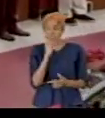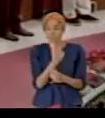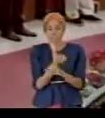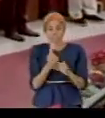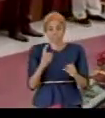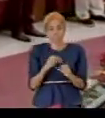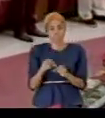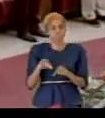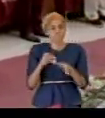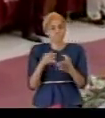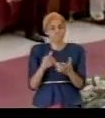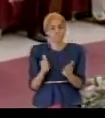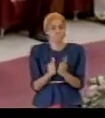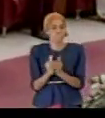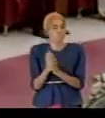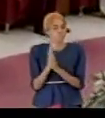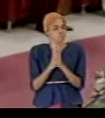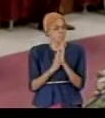with conviction.